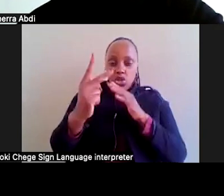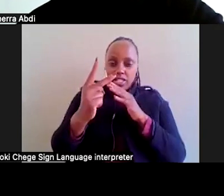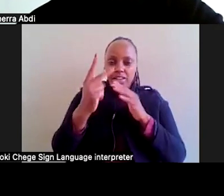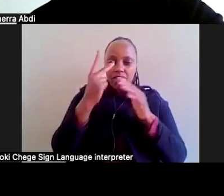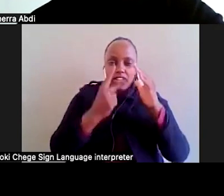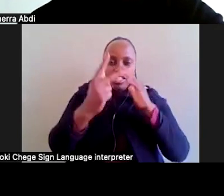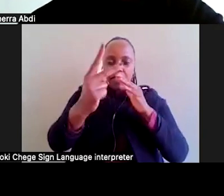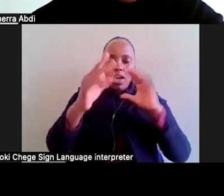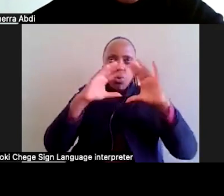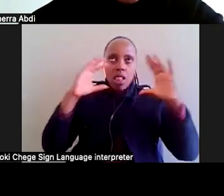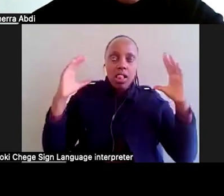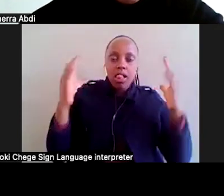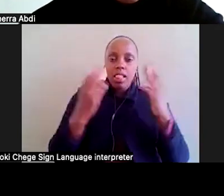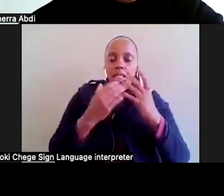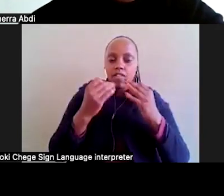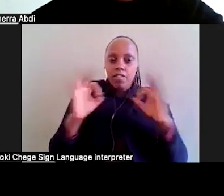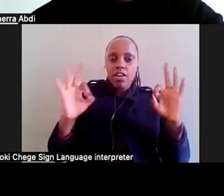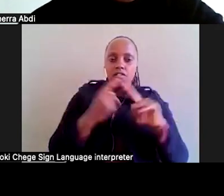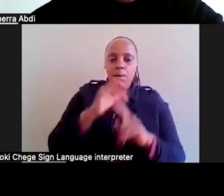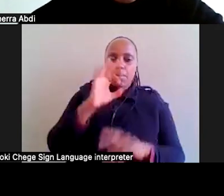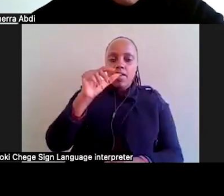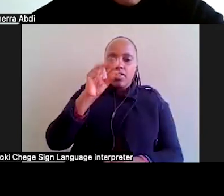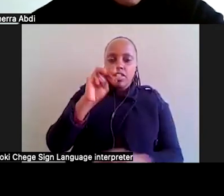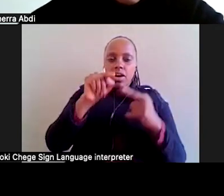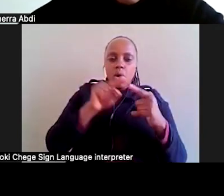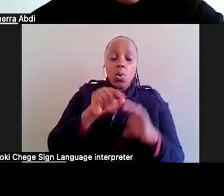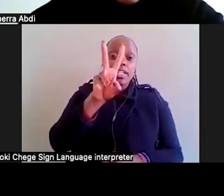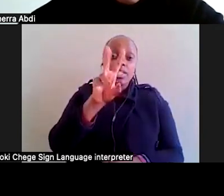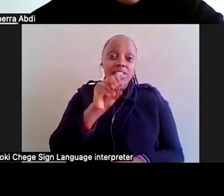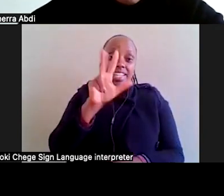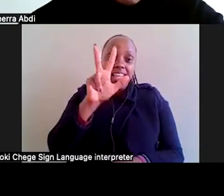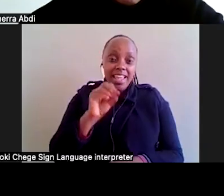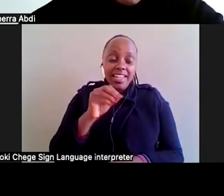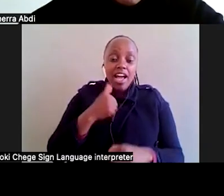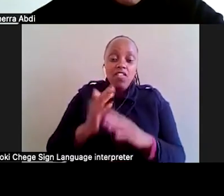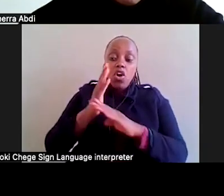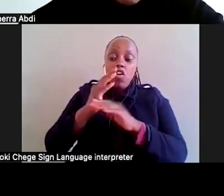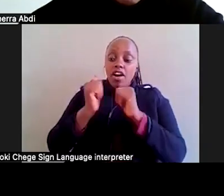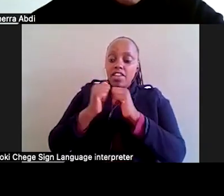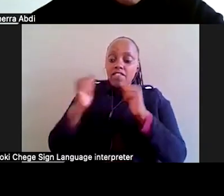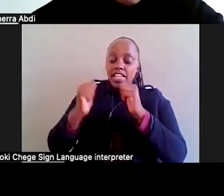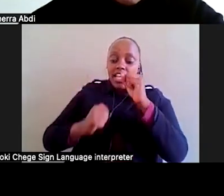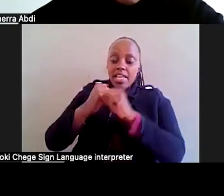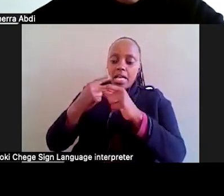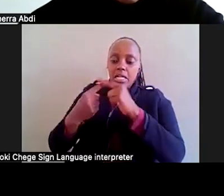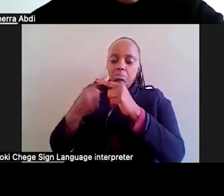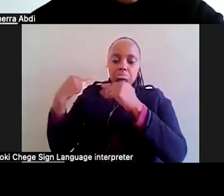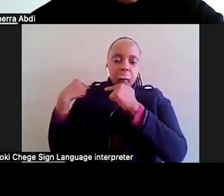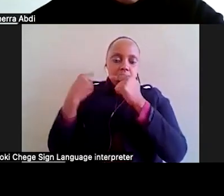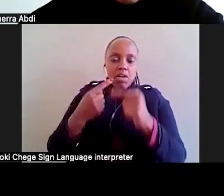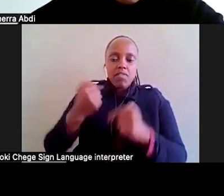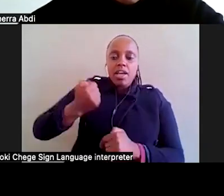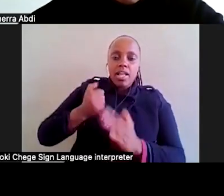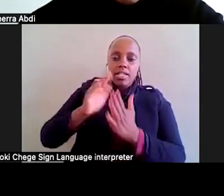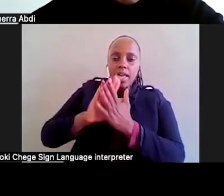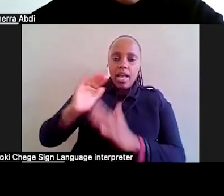a world free from FGM by 2030. She has over 15 years of experience in girls and